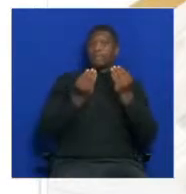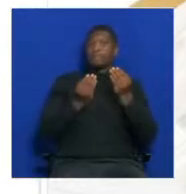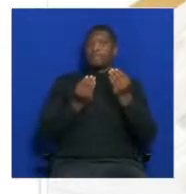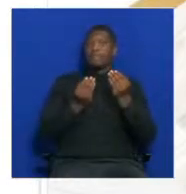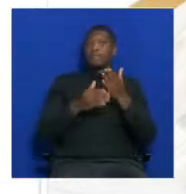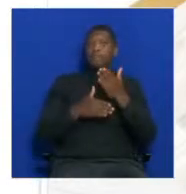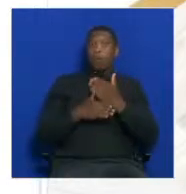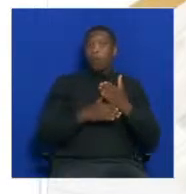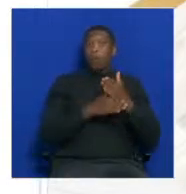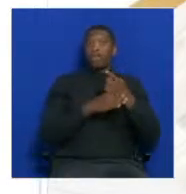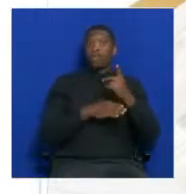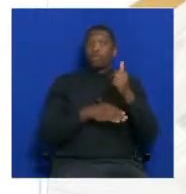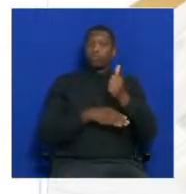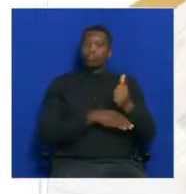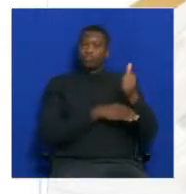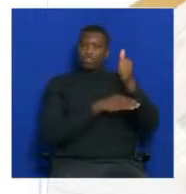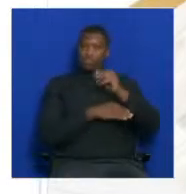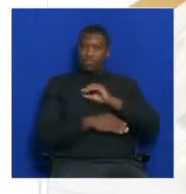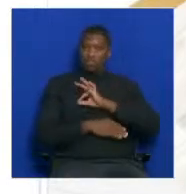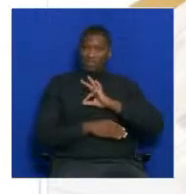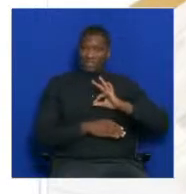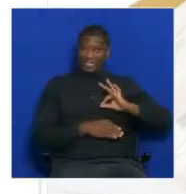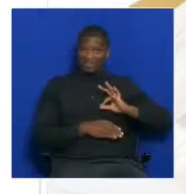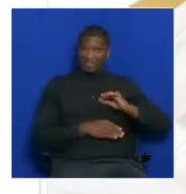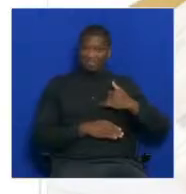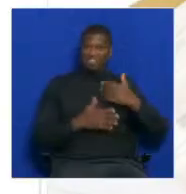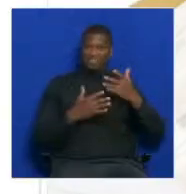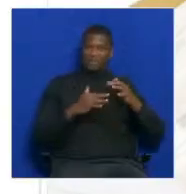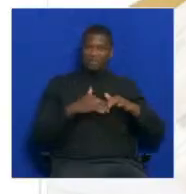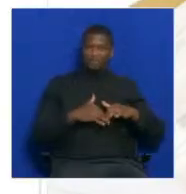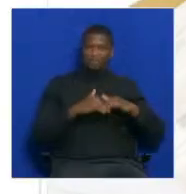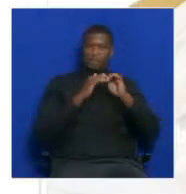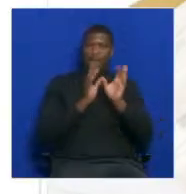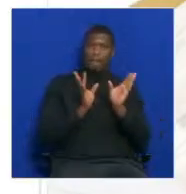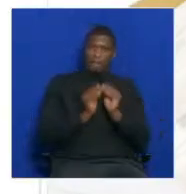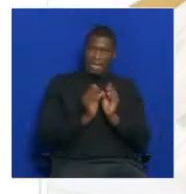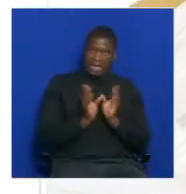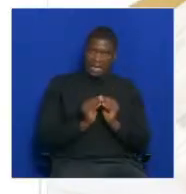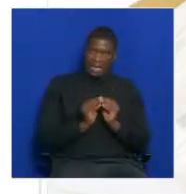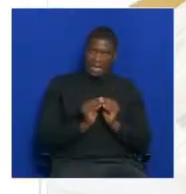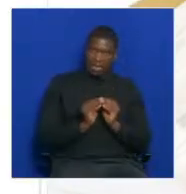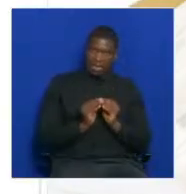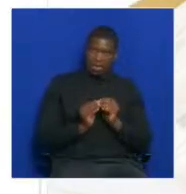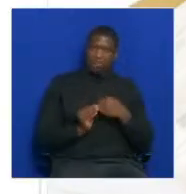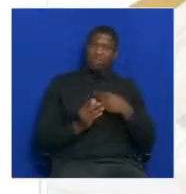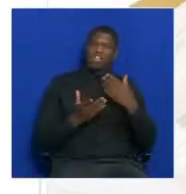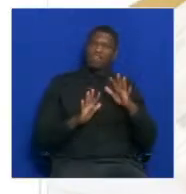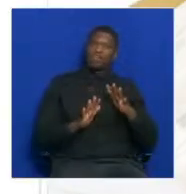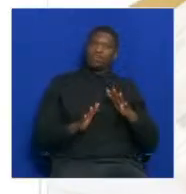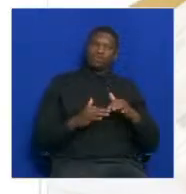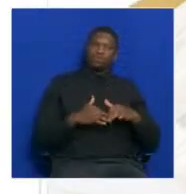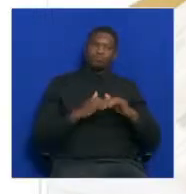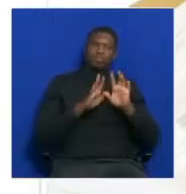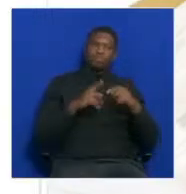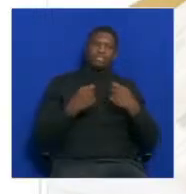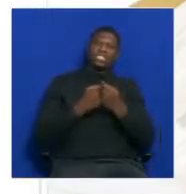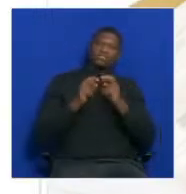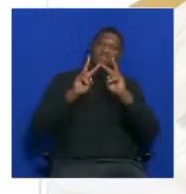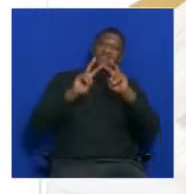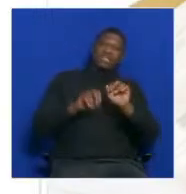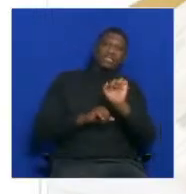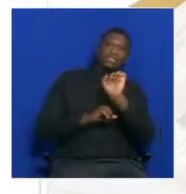meeting and asked investigators to investigate him and to find anything they could against